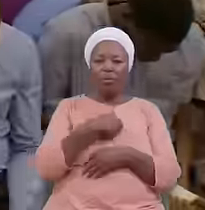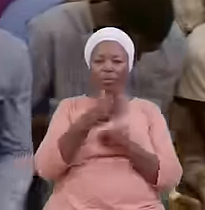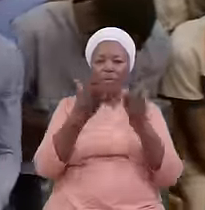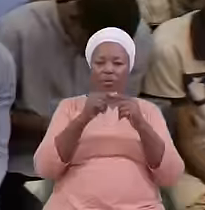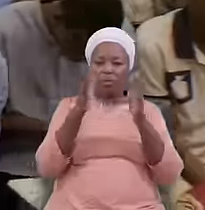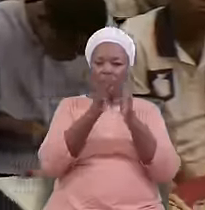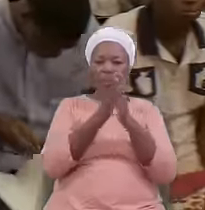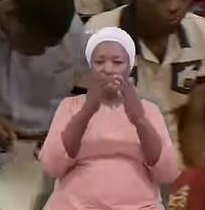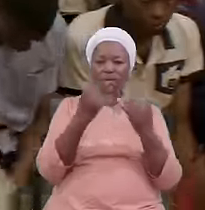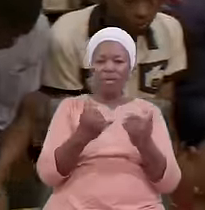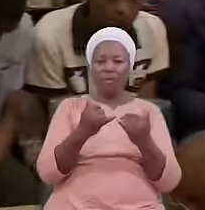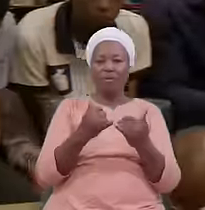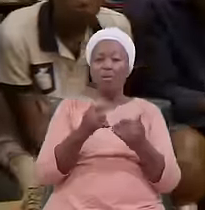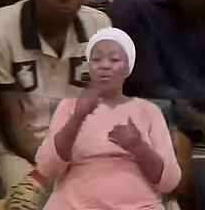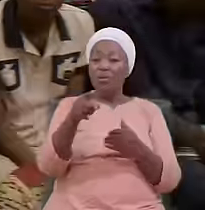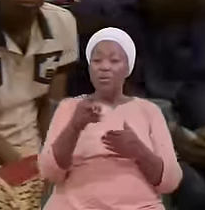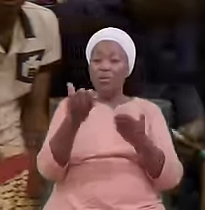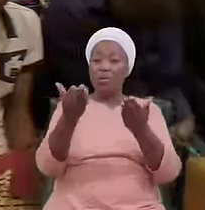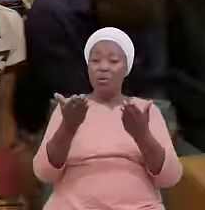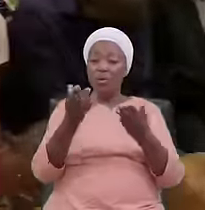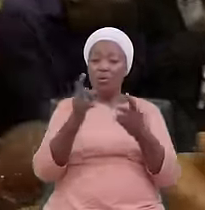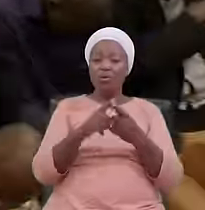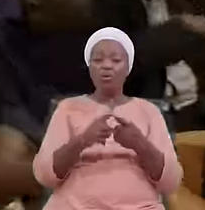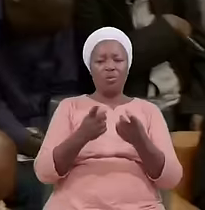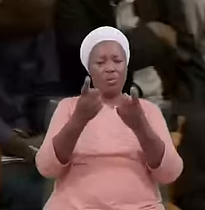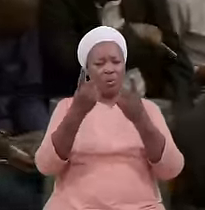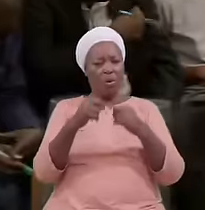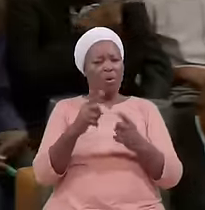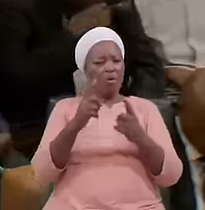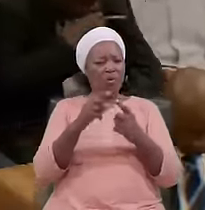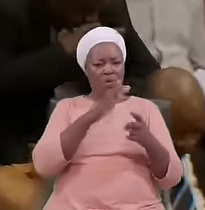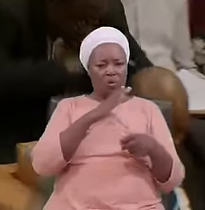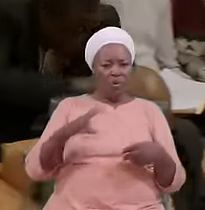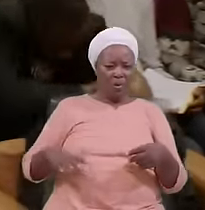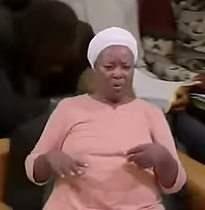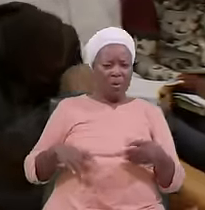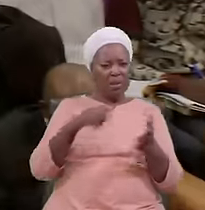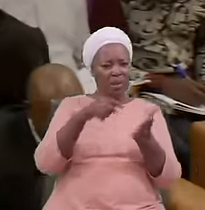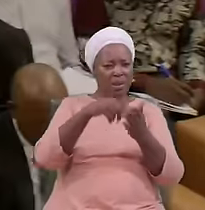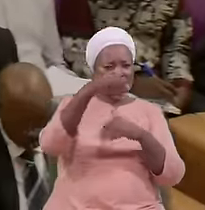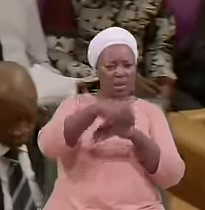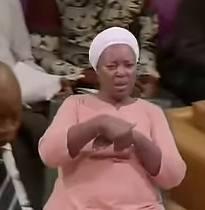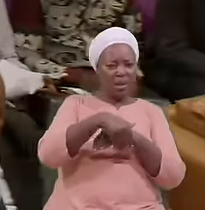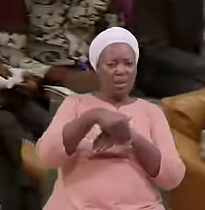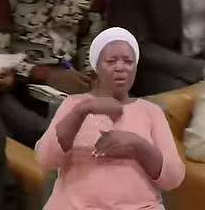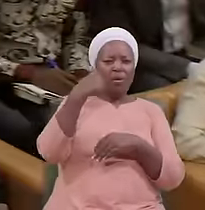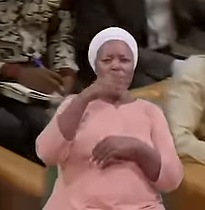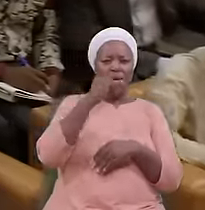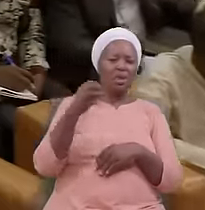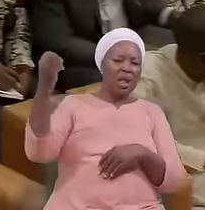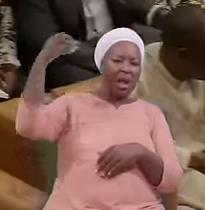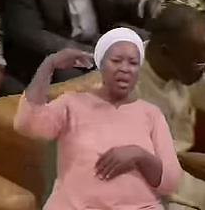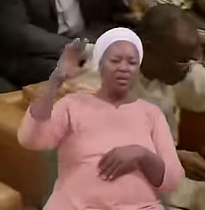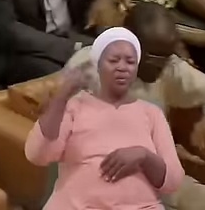closed. You want to come unto Christ, the light of the world. And you want the darkness in